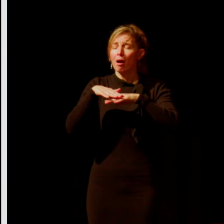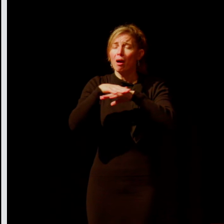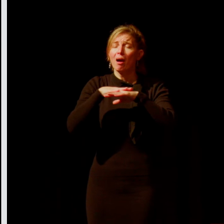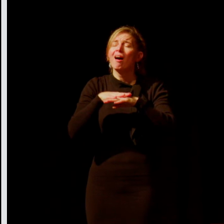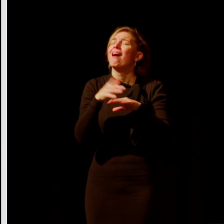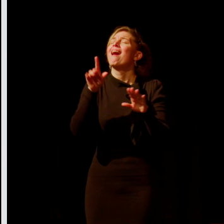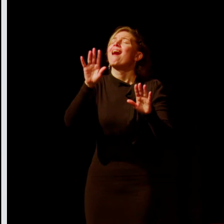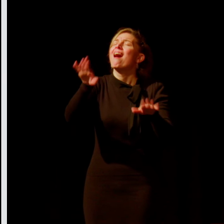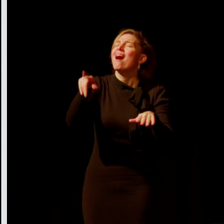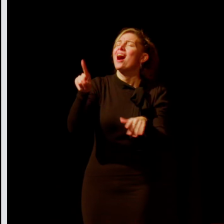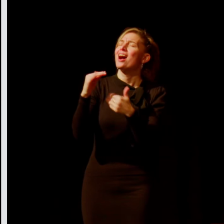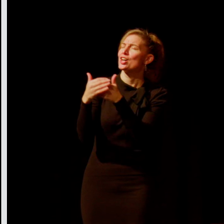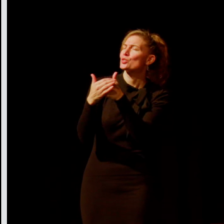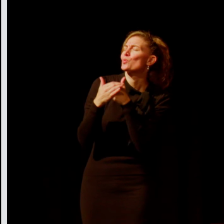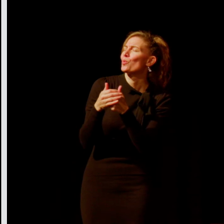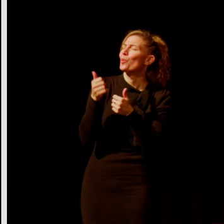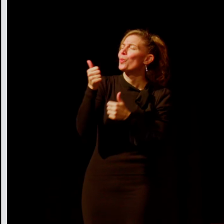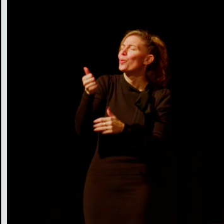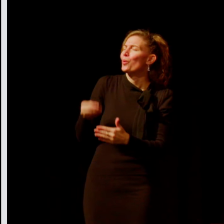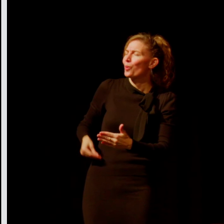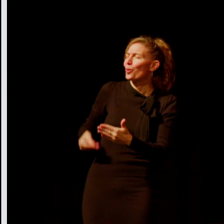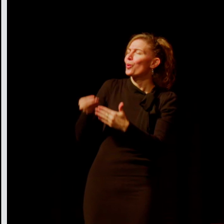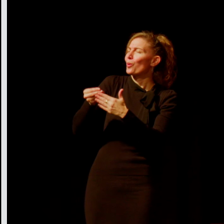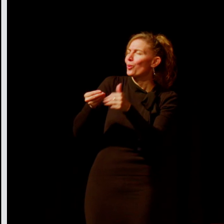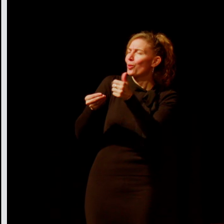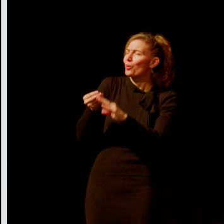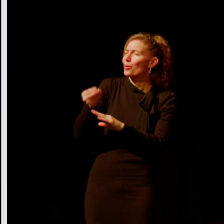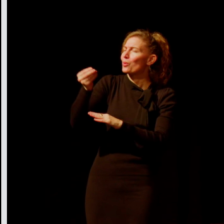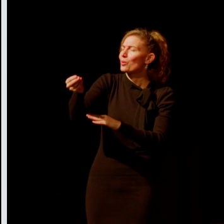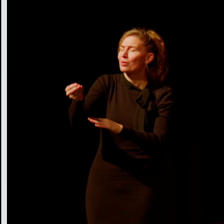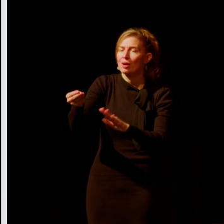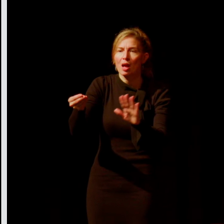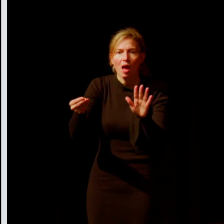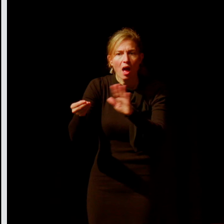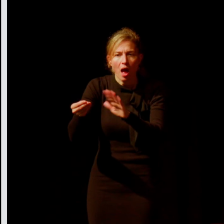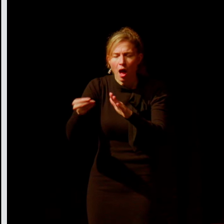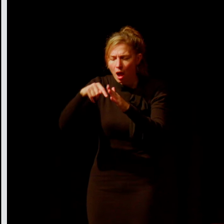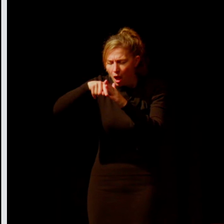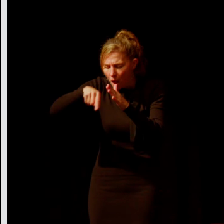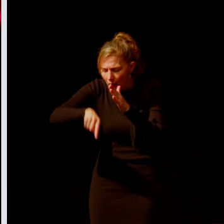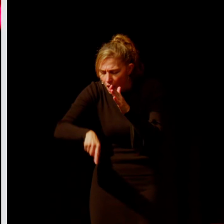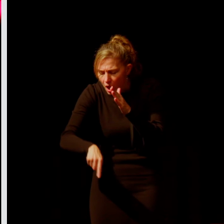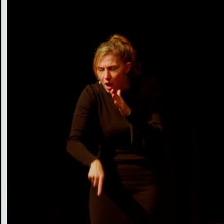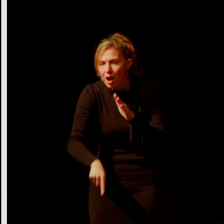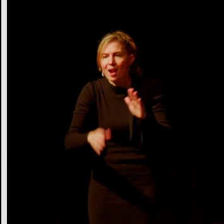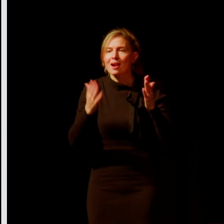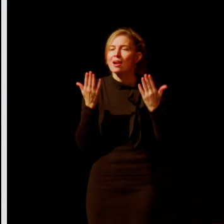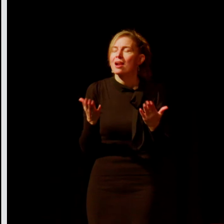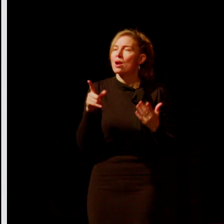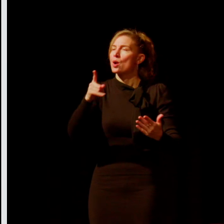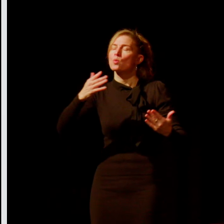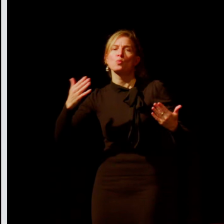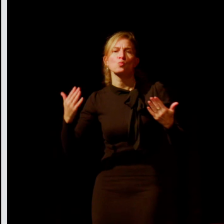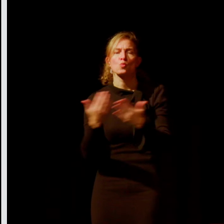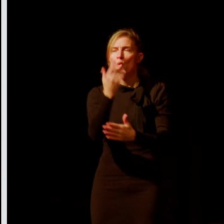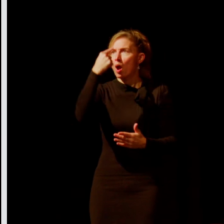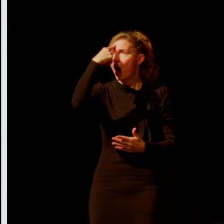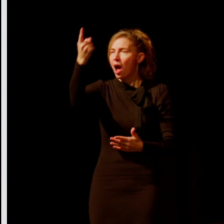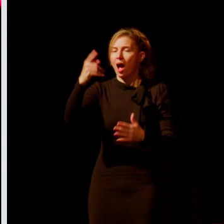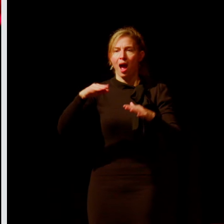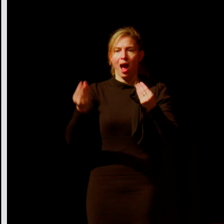more secure. No, it's fundamentally about creating a new, cost-efficient framework of